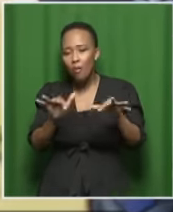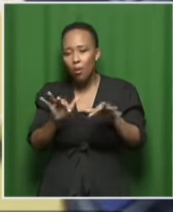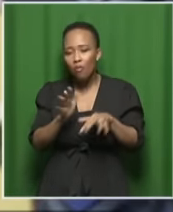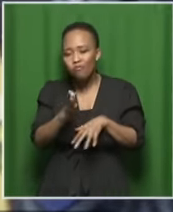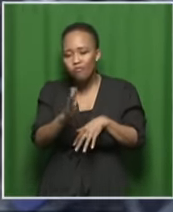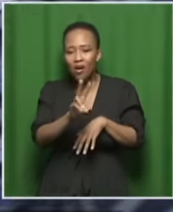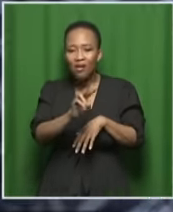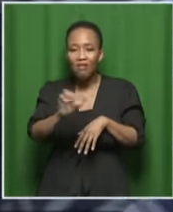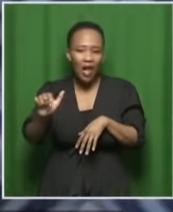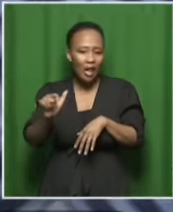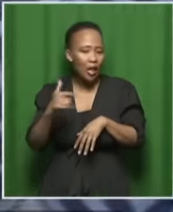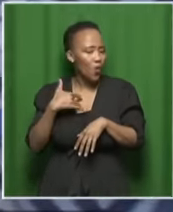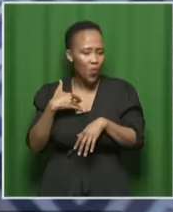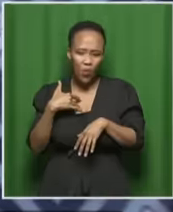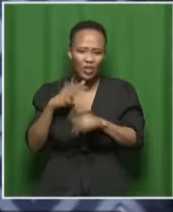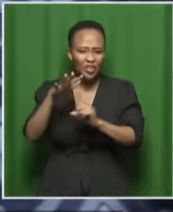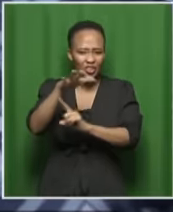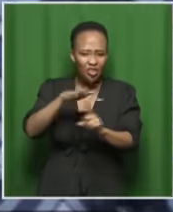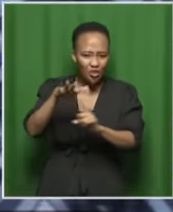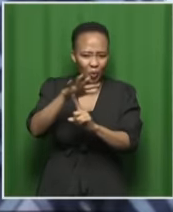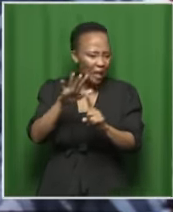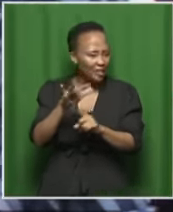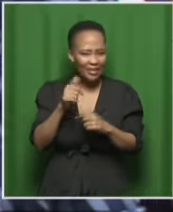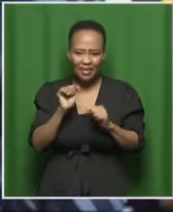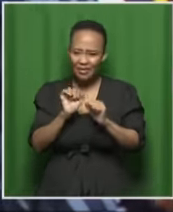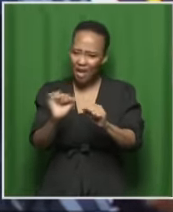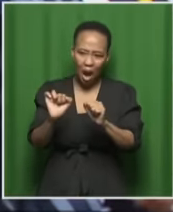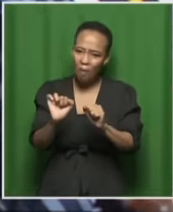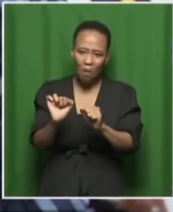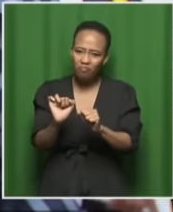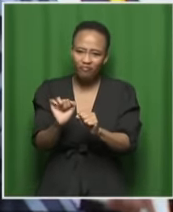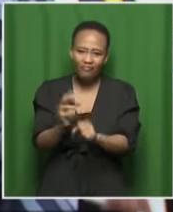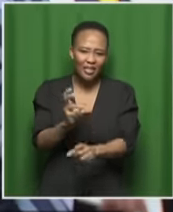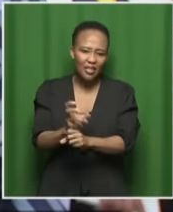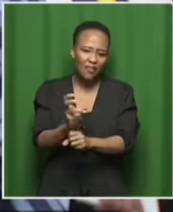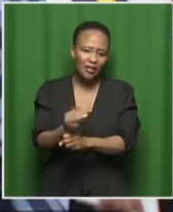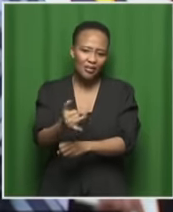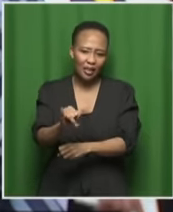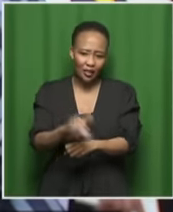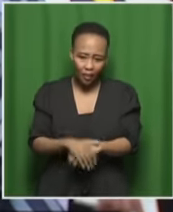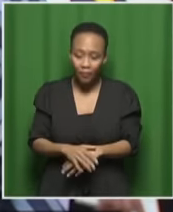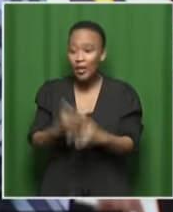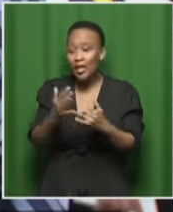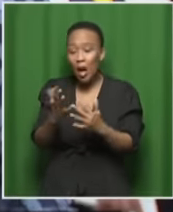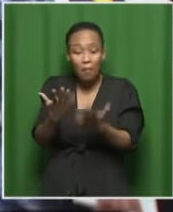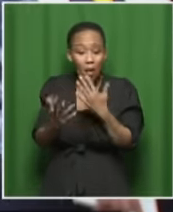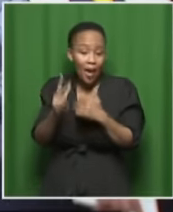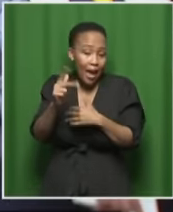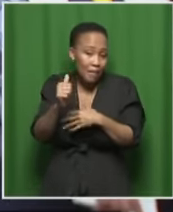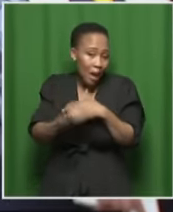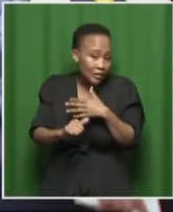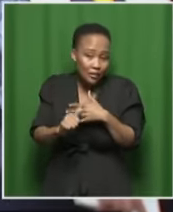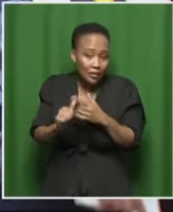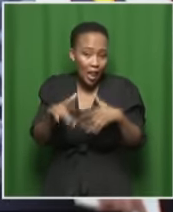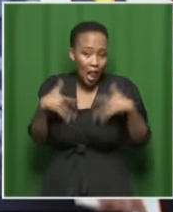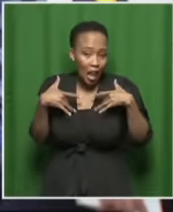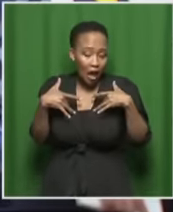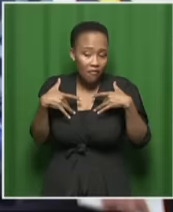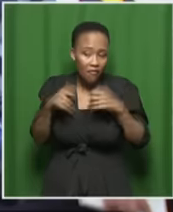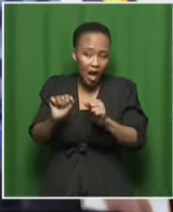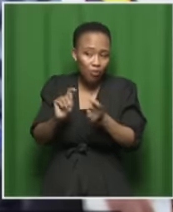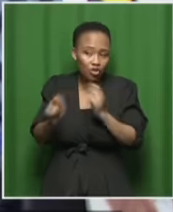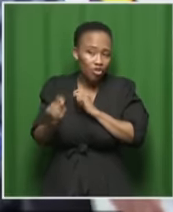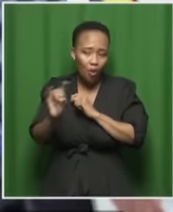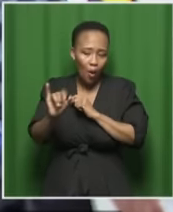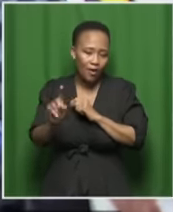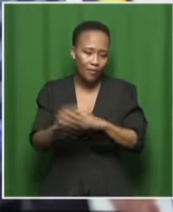currently live under. But the man in charge of changing their lives for the past 8 months or so, Mr. Panyaza Lesufi, when you look at the lives